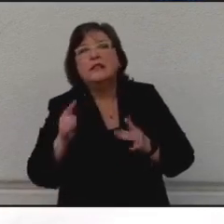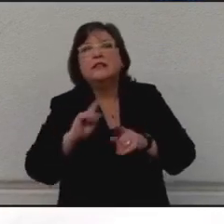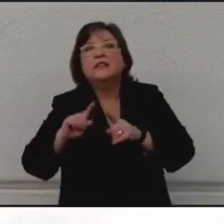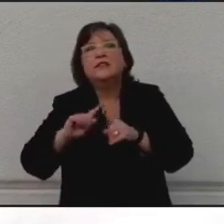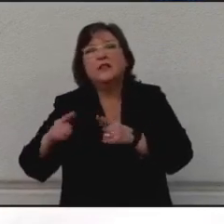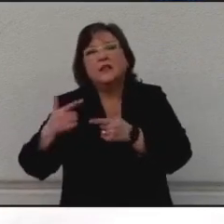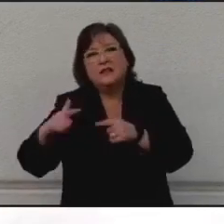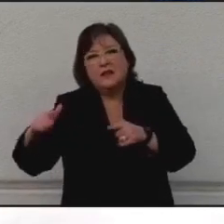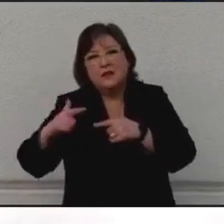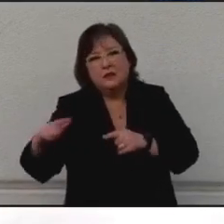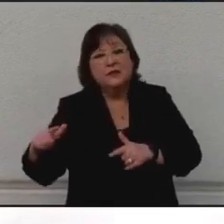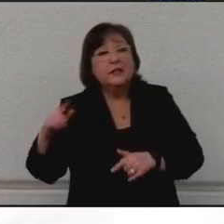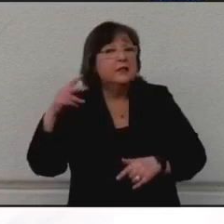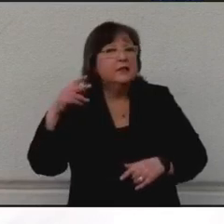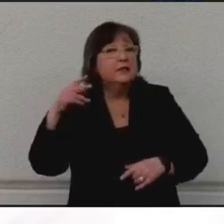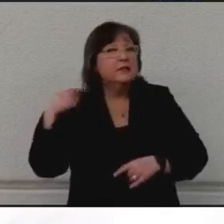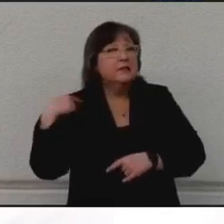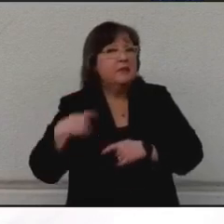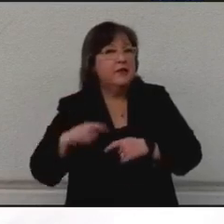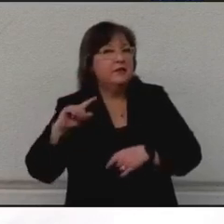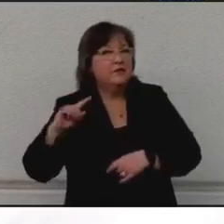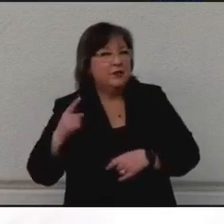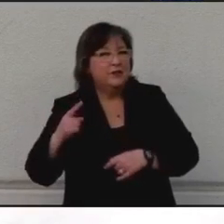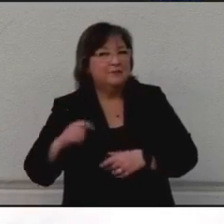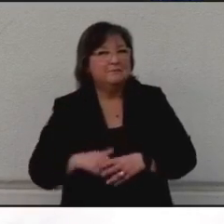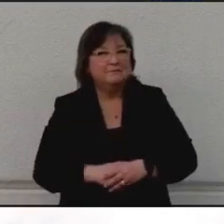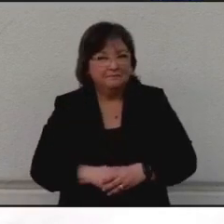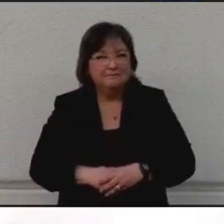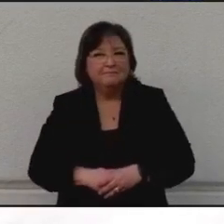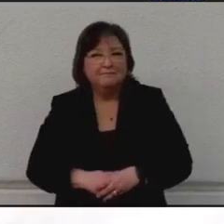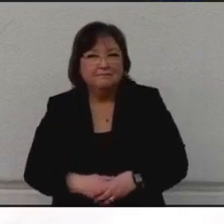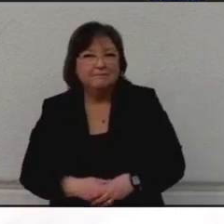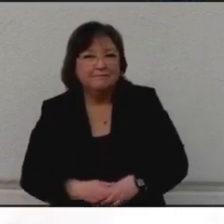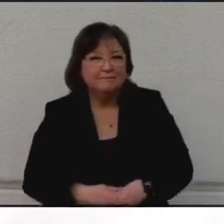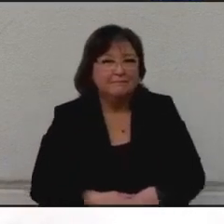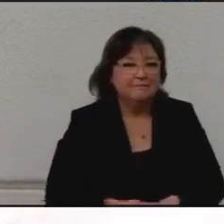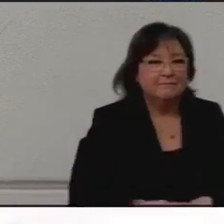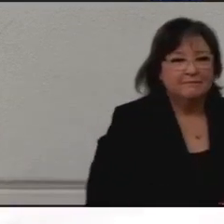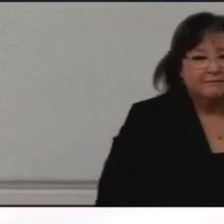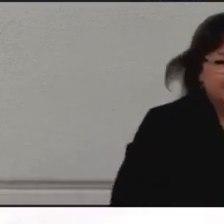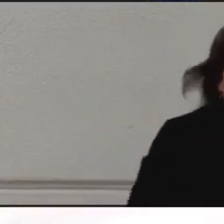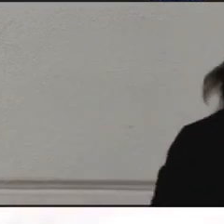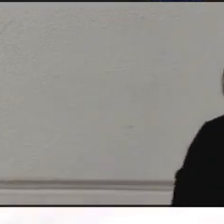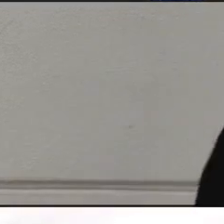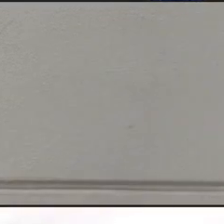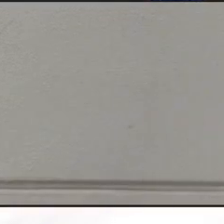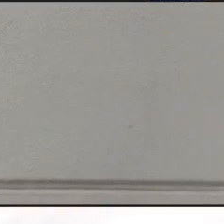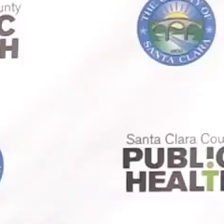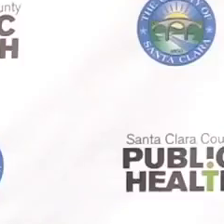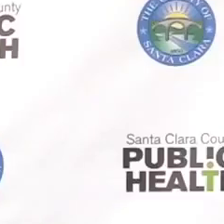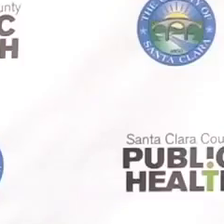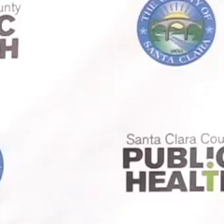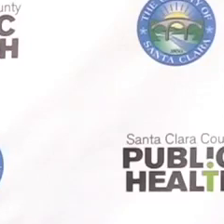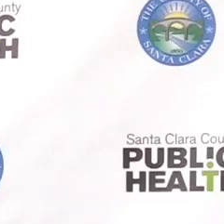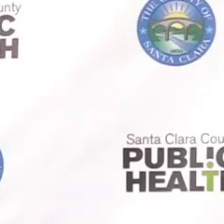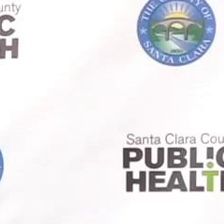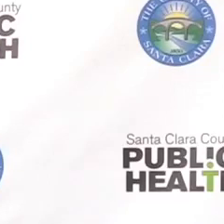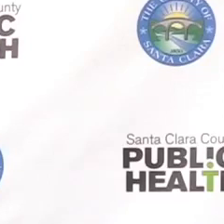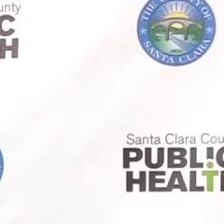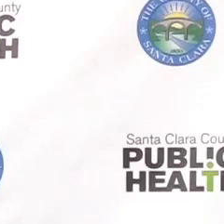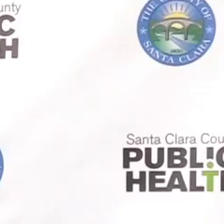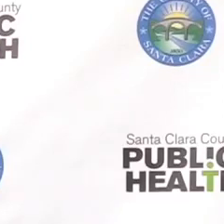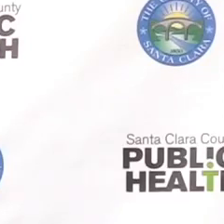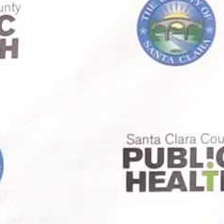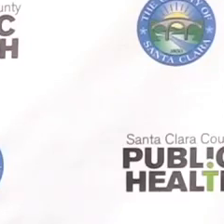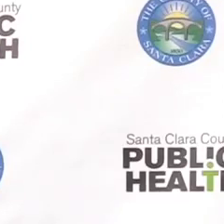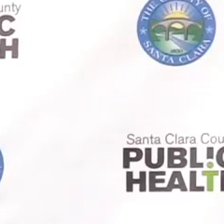Muy buenas tardes. Mi nombre es Ricardo Romero Morales. Soy oficial principal de información pública para el condado de Santa Clara. El día de hoy estamos